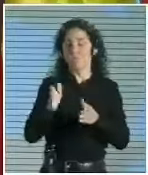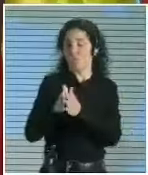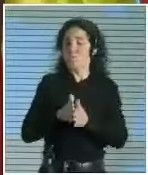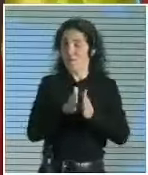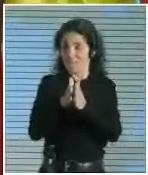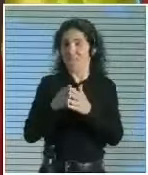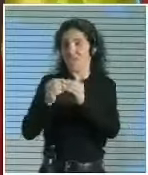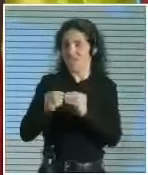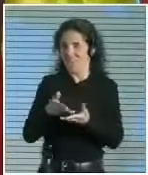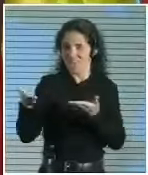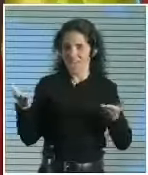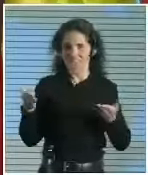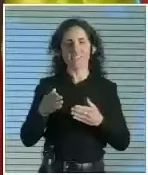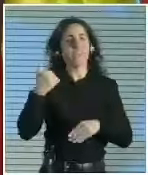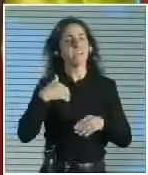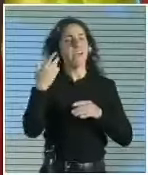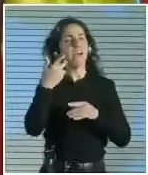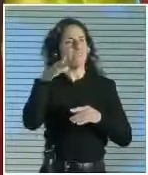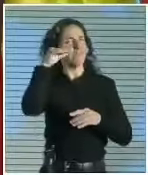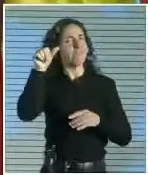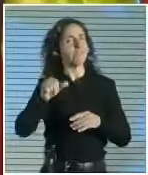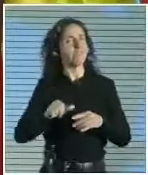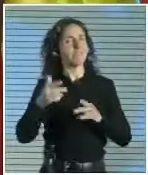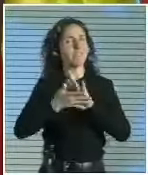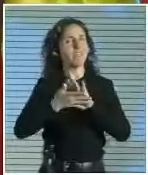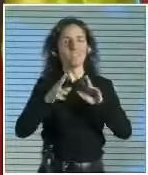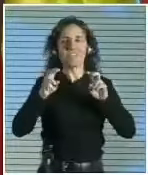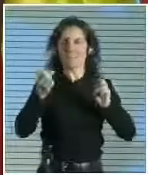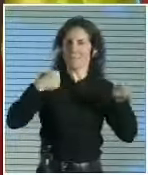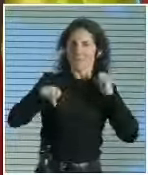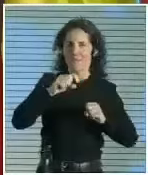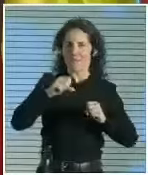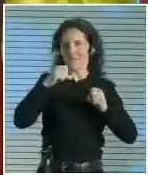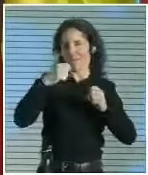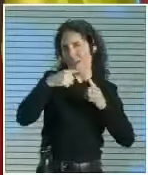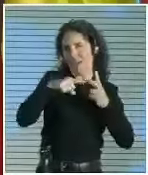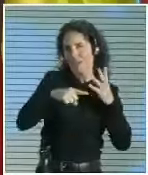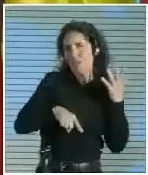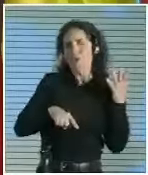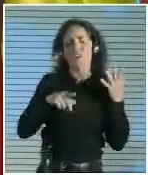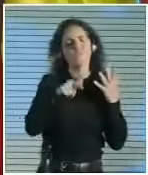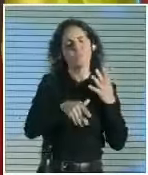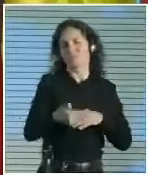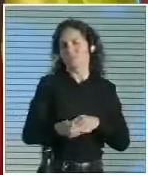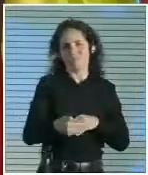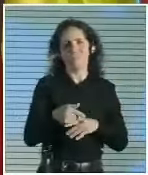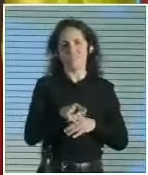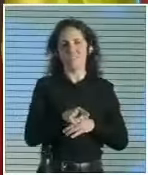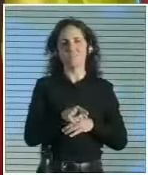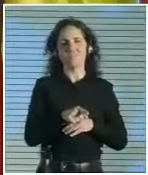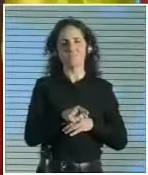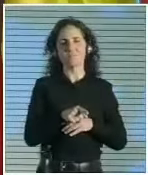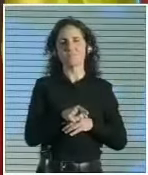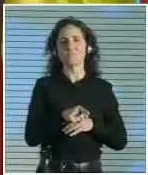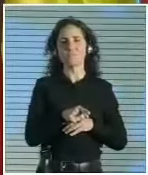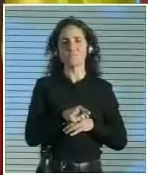heard it. Dirk also introduced it in the panel just now. They are key to address complex issues, and sustainability